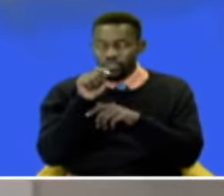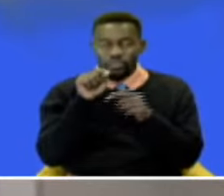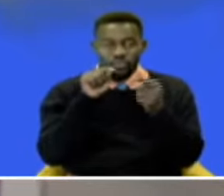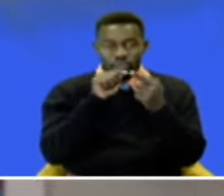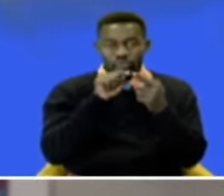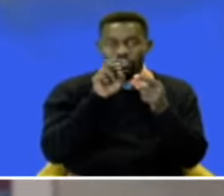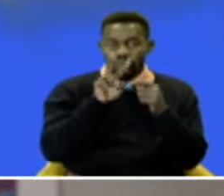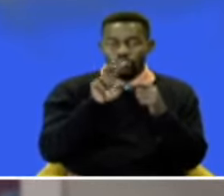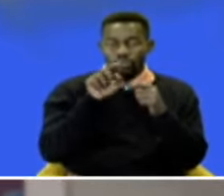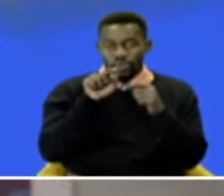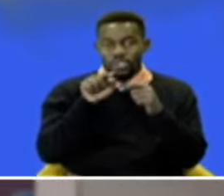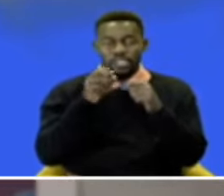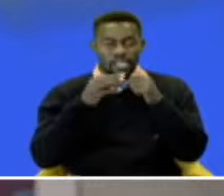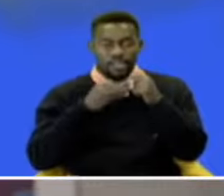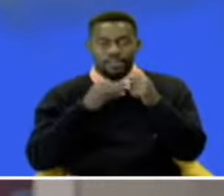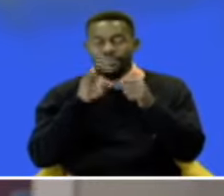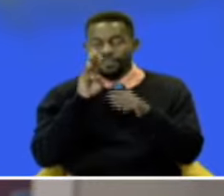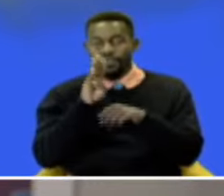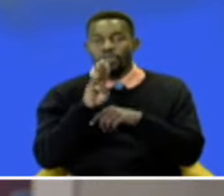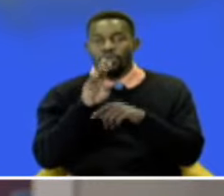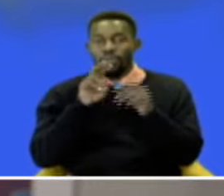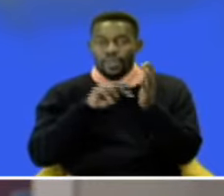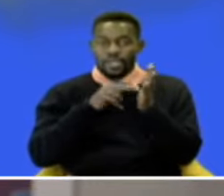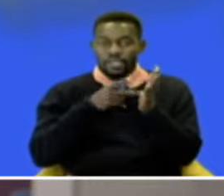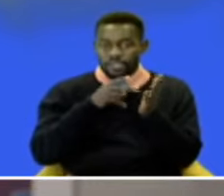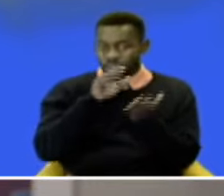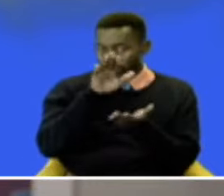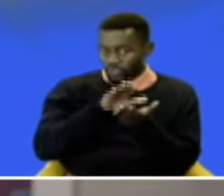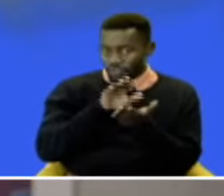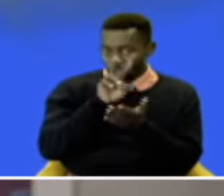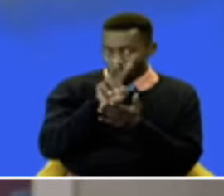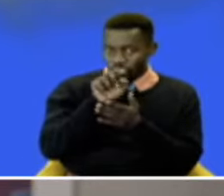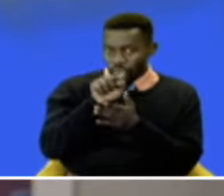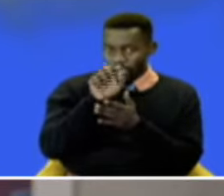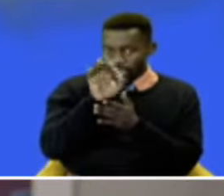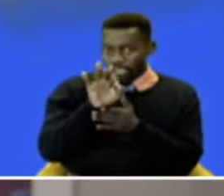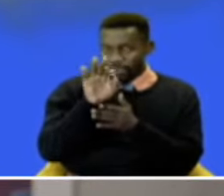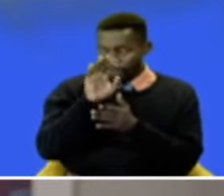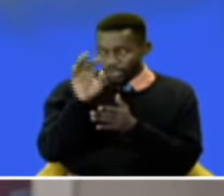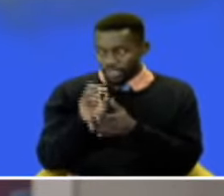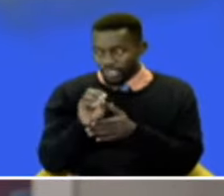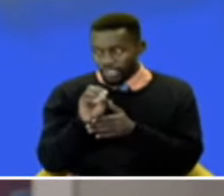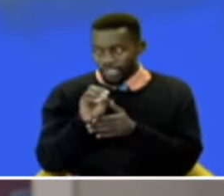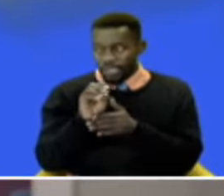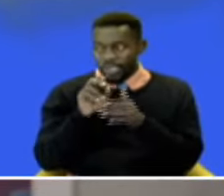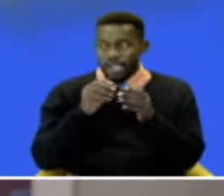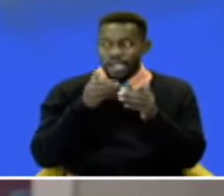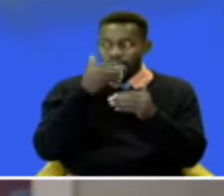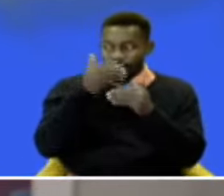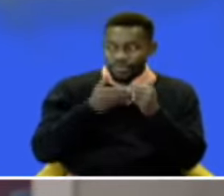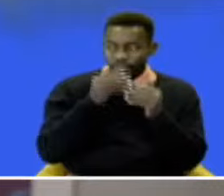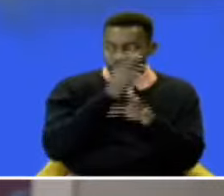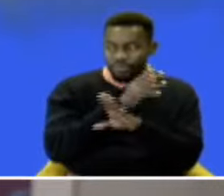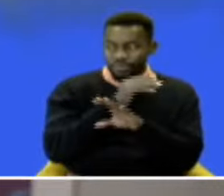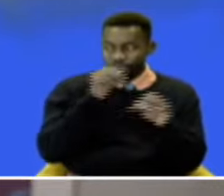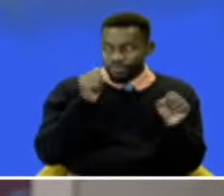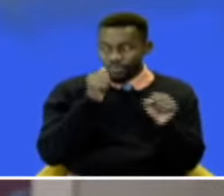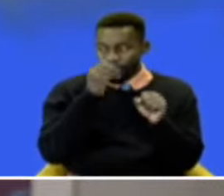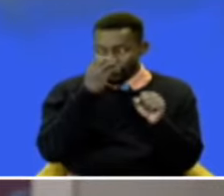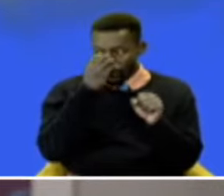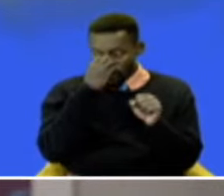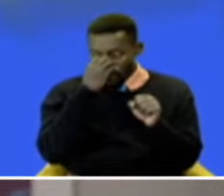3.84, of course, trillion shillings. This is a reduction of 3.3%. This comes after President William Ruto signed into law